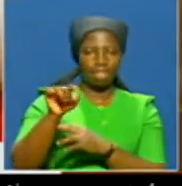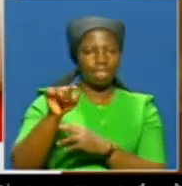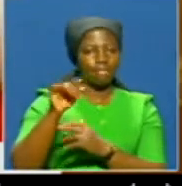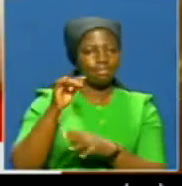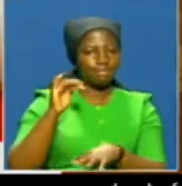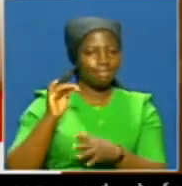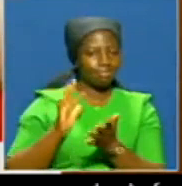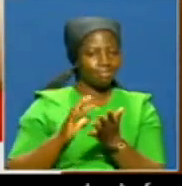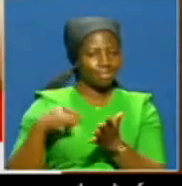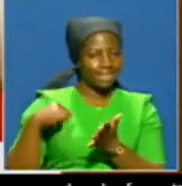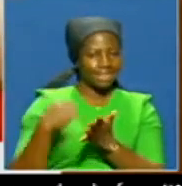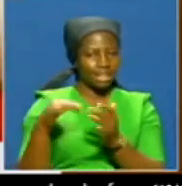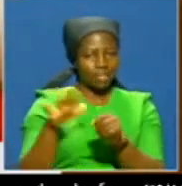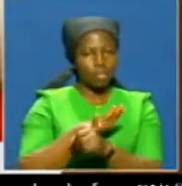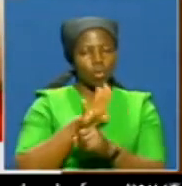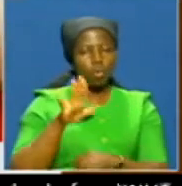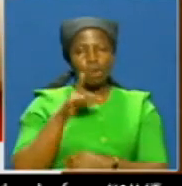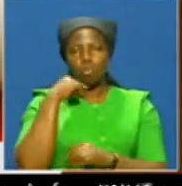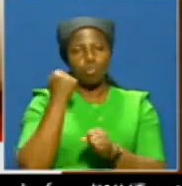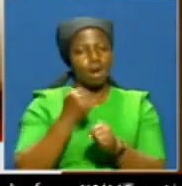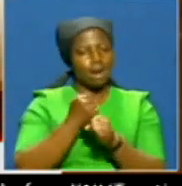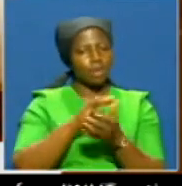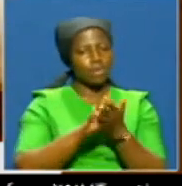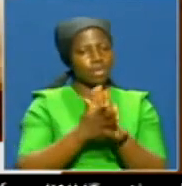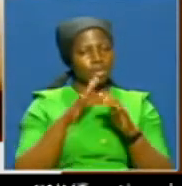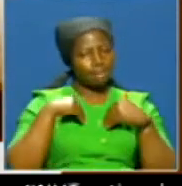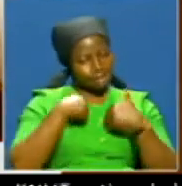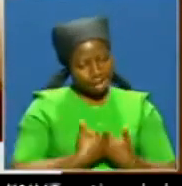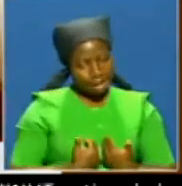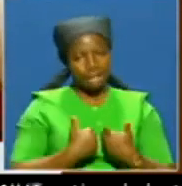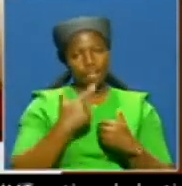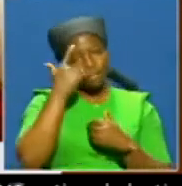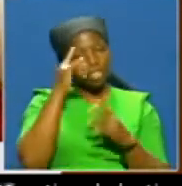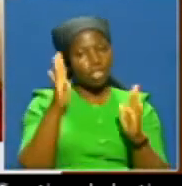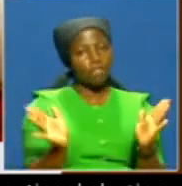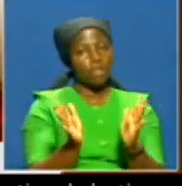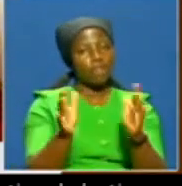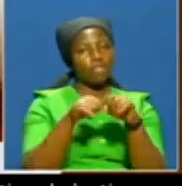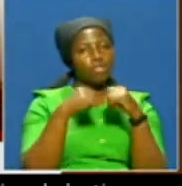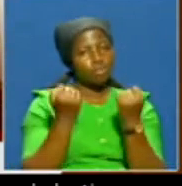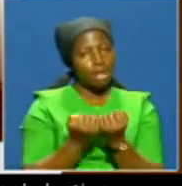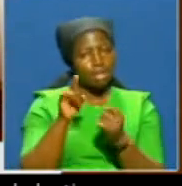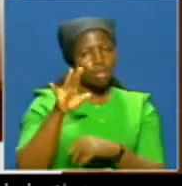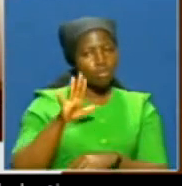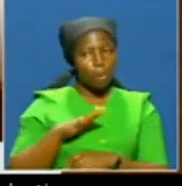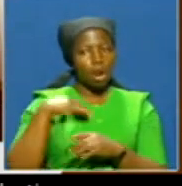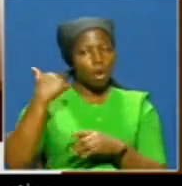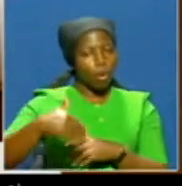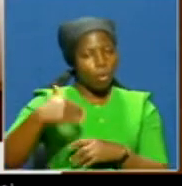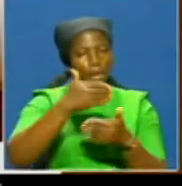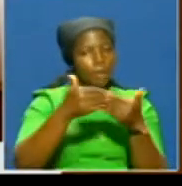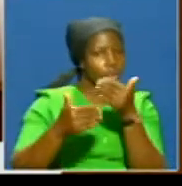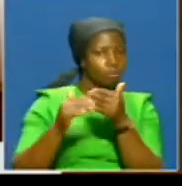worked tirelessly for the well-being of the society. The president said Mama Dorcas always built strong bonds of